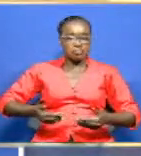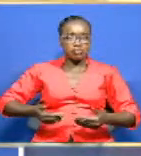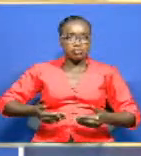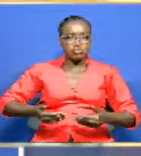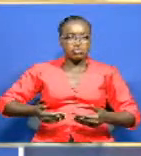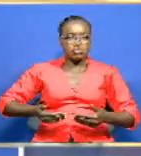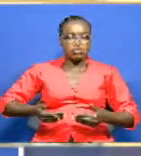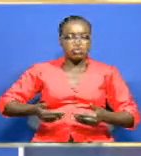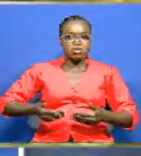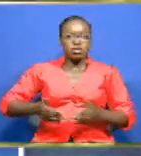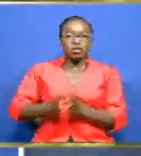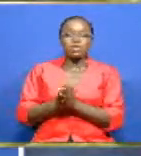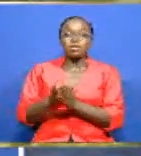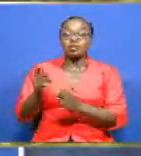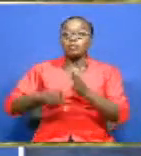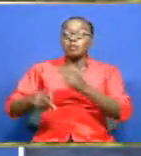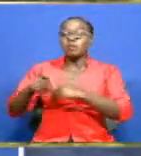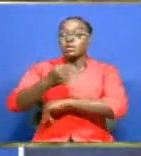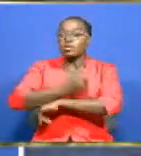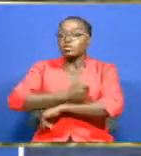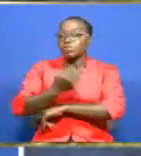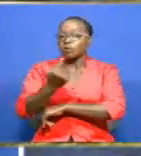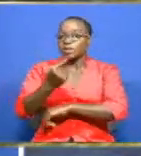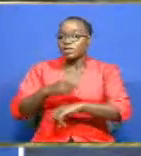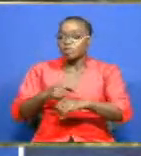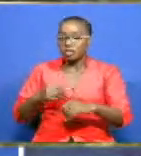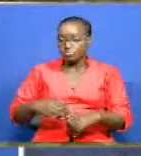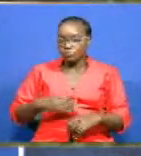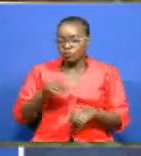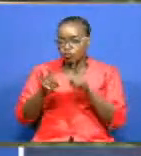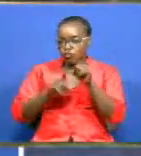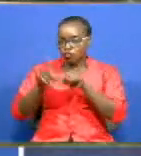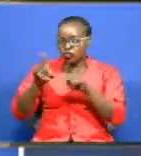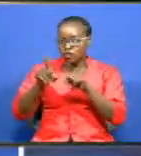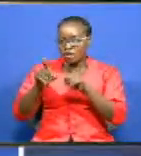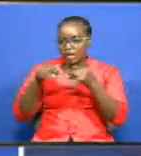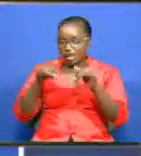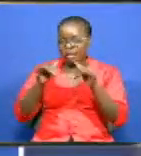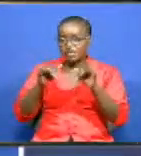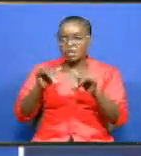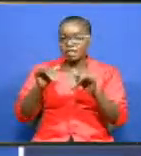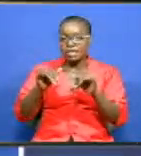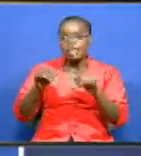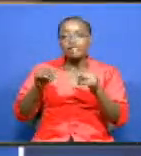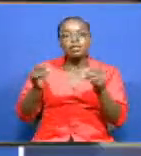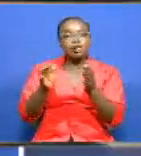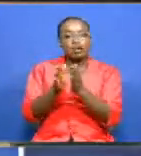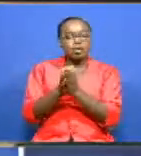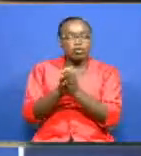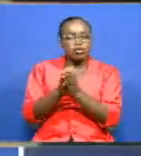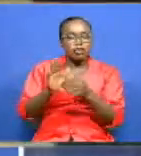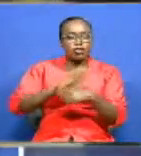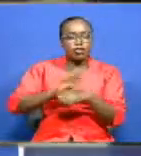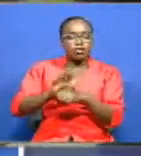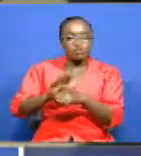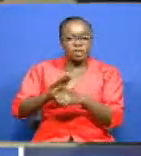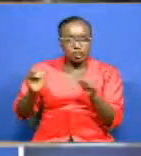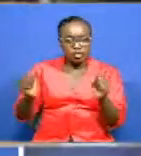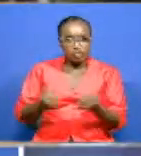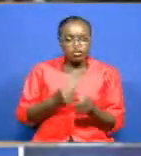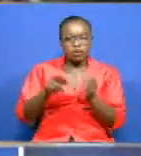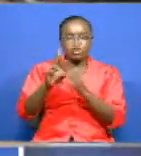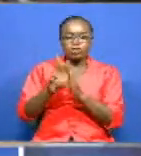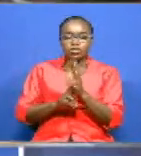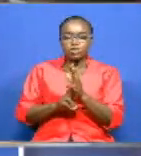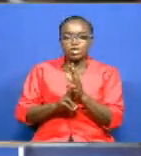in Kimugu Primary School during his tour to assess the implementation of the COVID-19 safety protocols, Interior CS